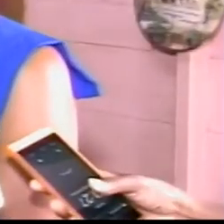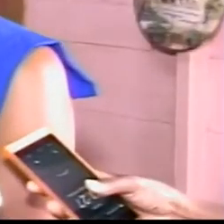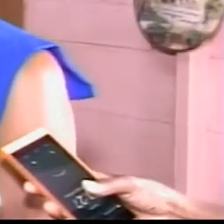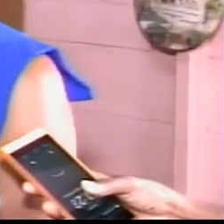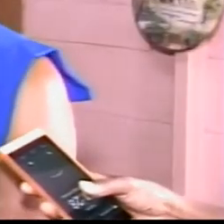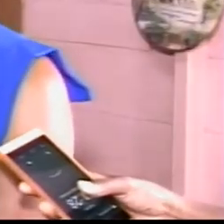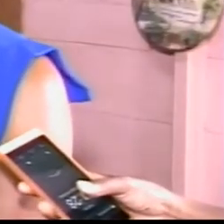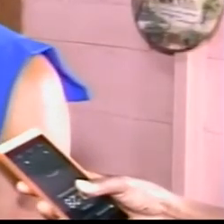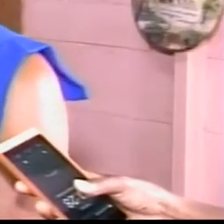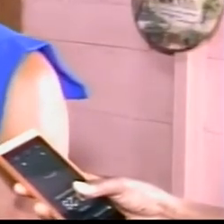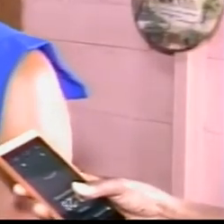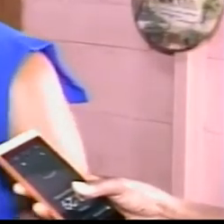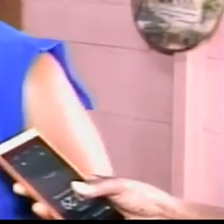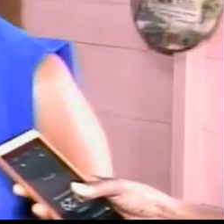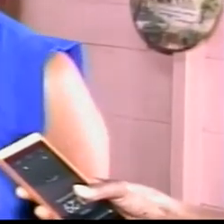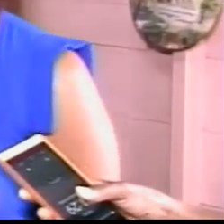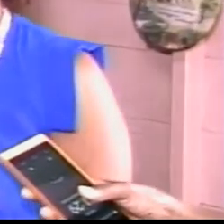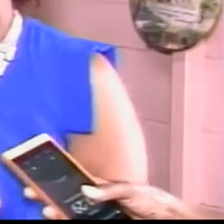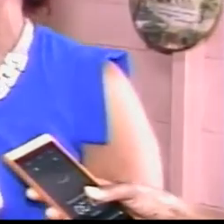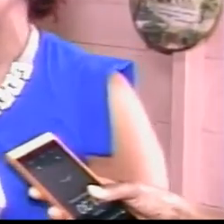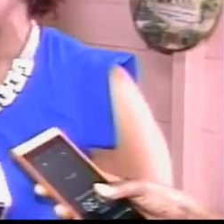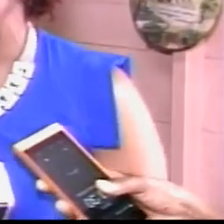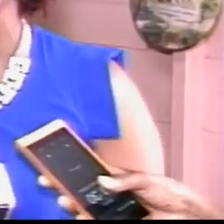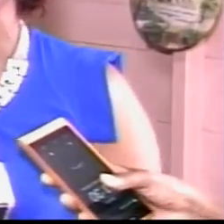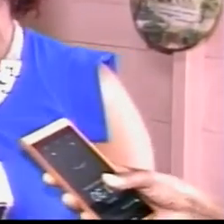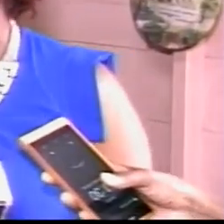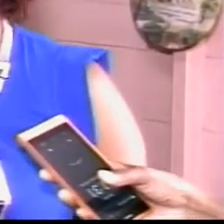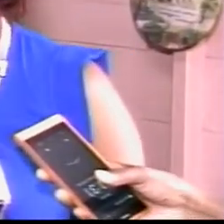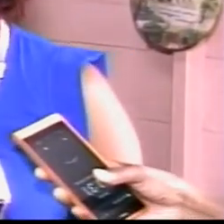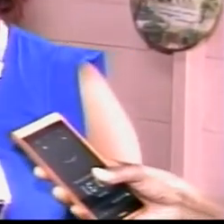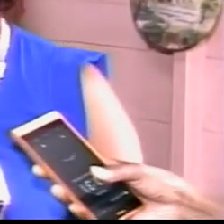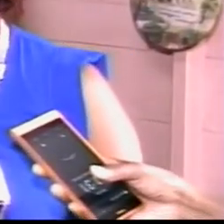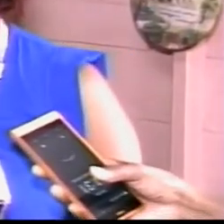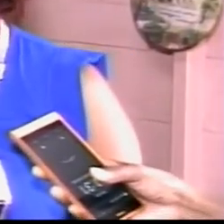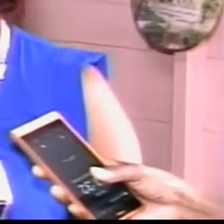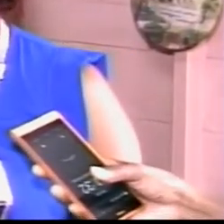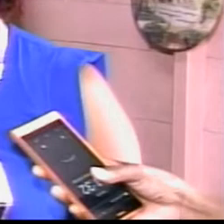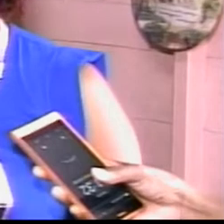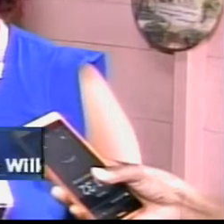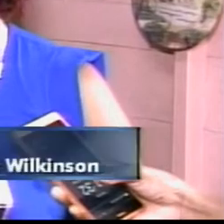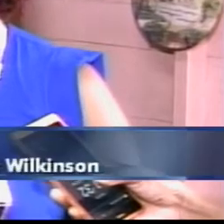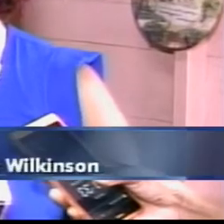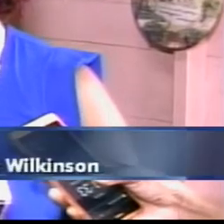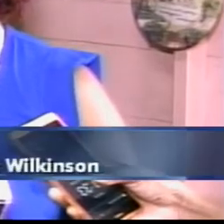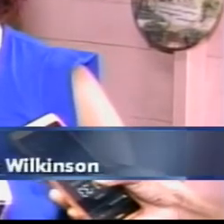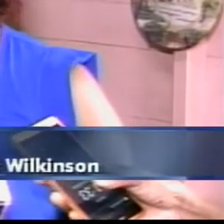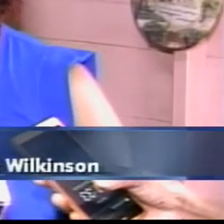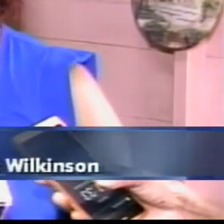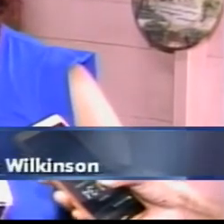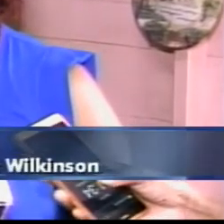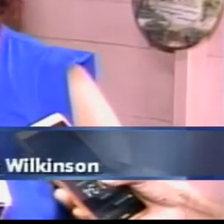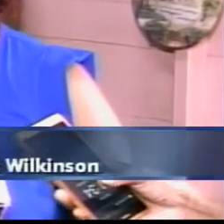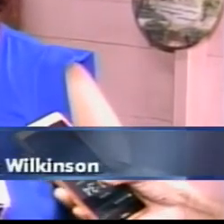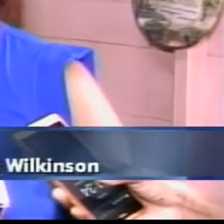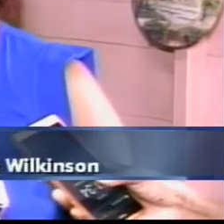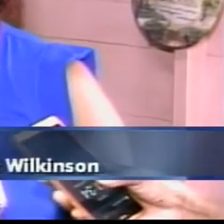lashes from her, but I think she just had to speak, and then you know where's the score. Yeah.